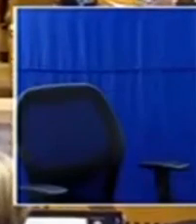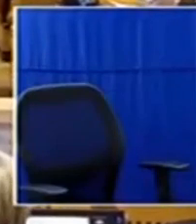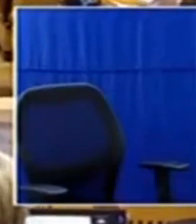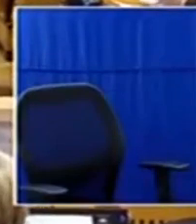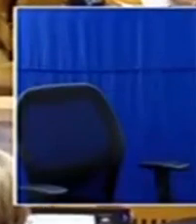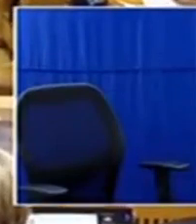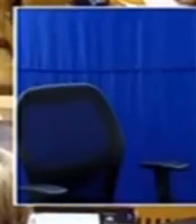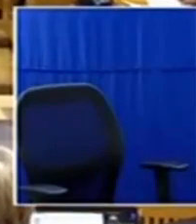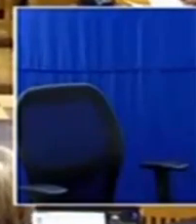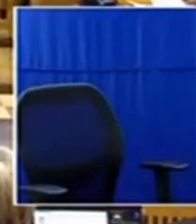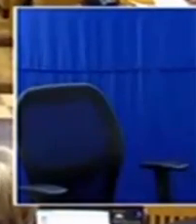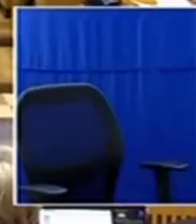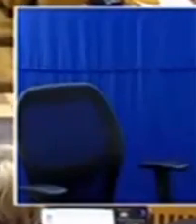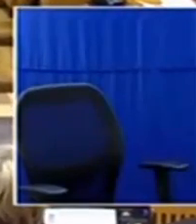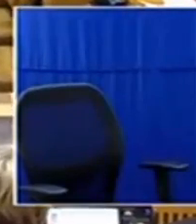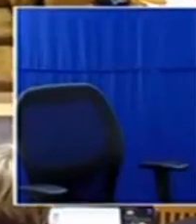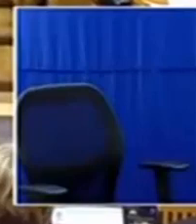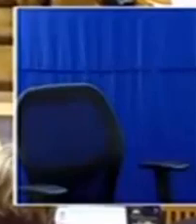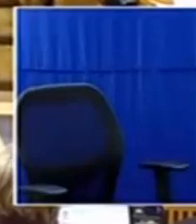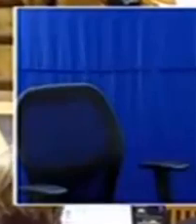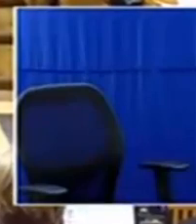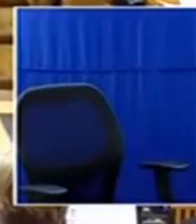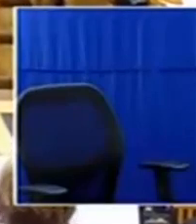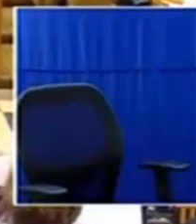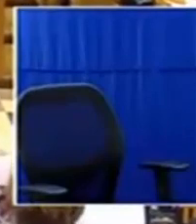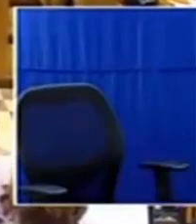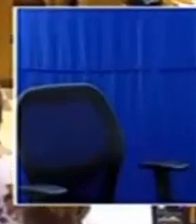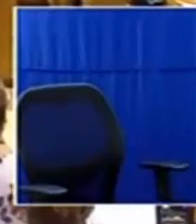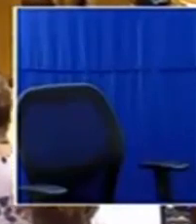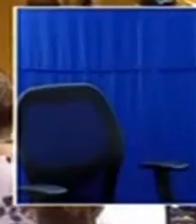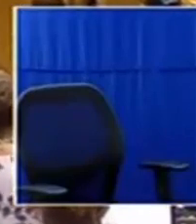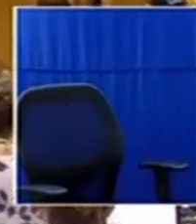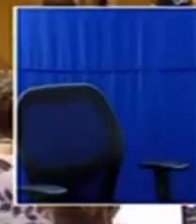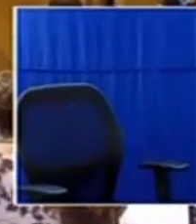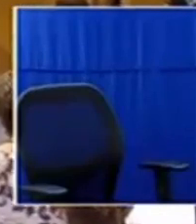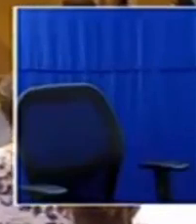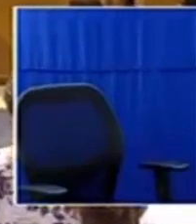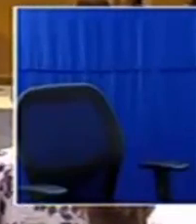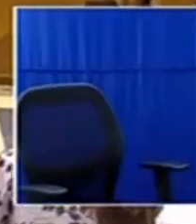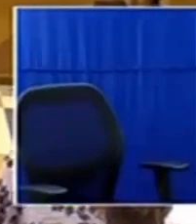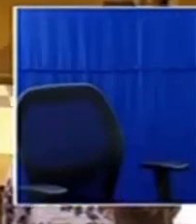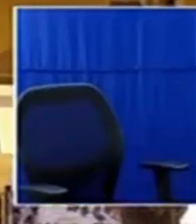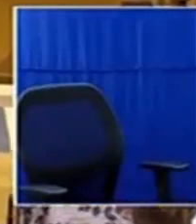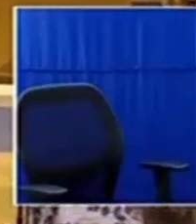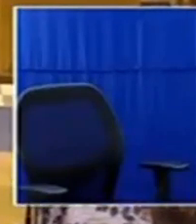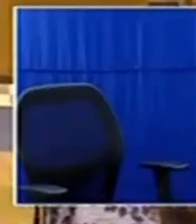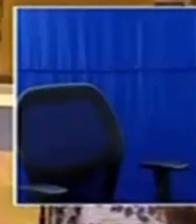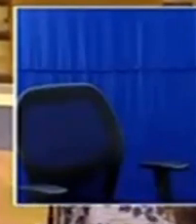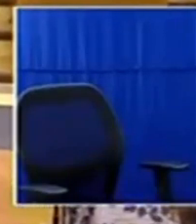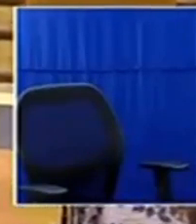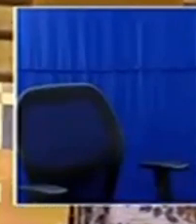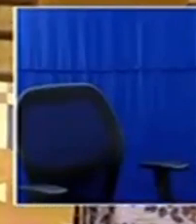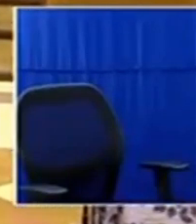von Brandes, DA, KS Mubu, DA, Raisibe Eunice Nyalungo, ANC, Bonisile